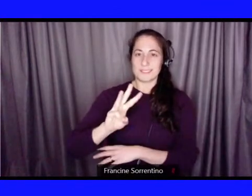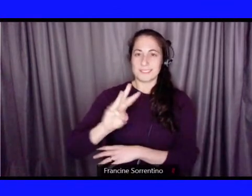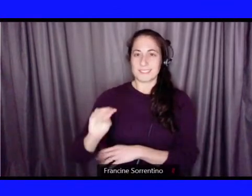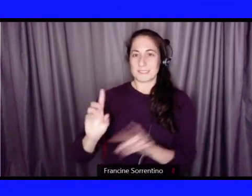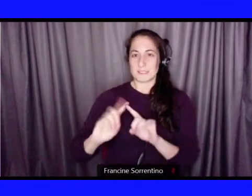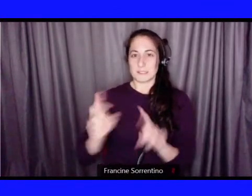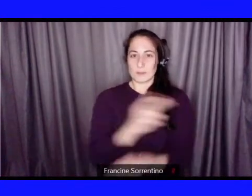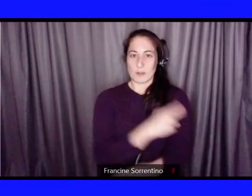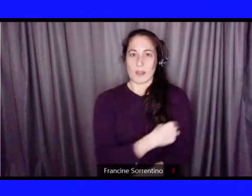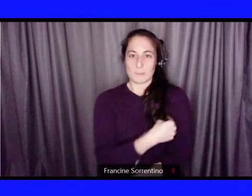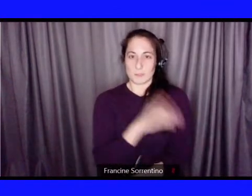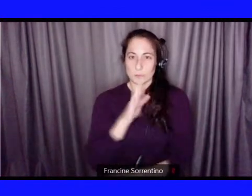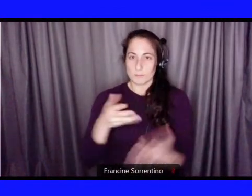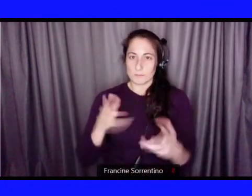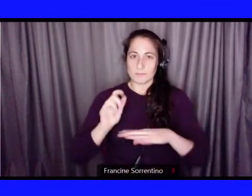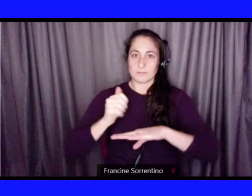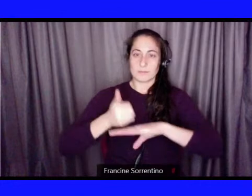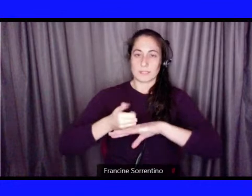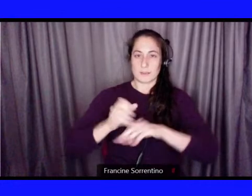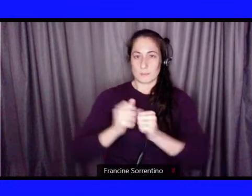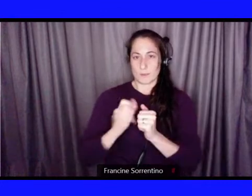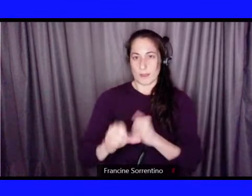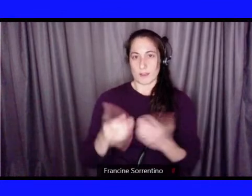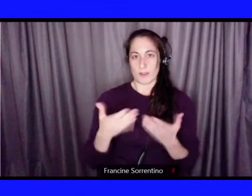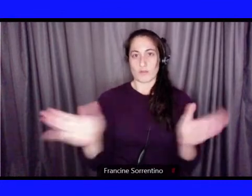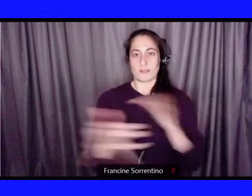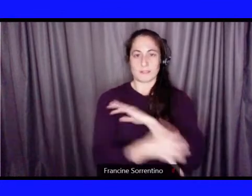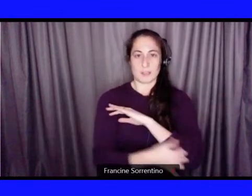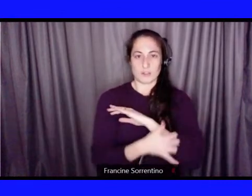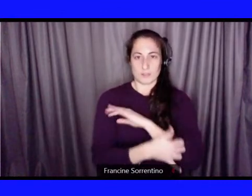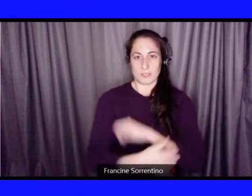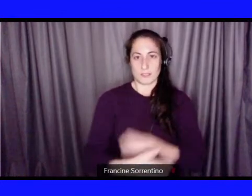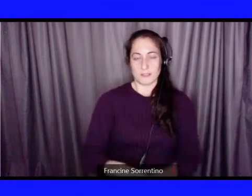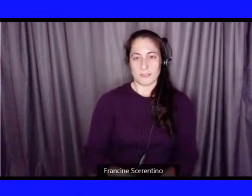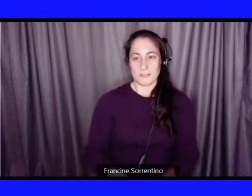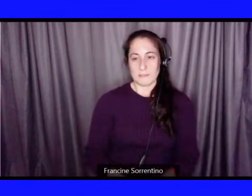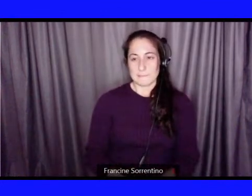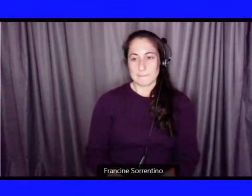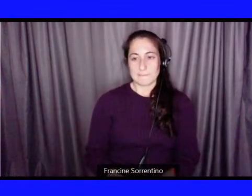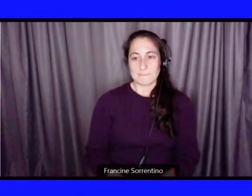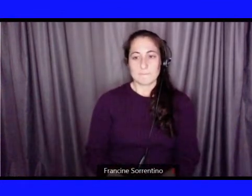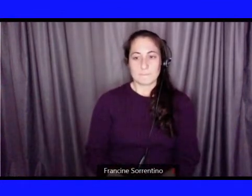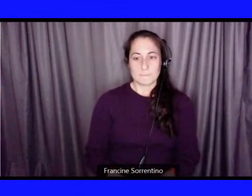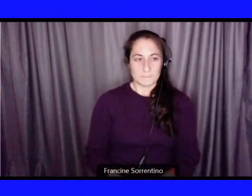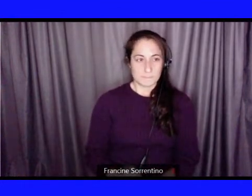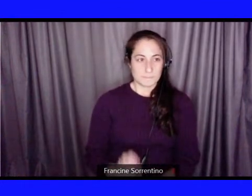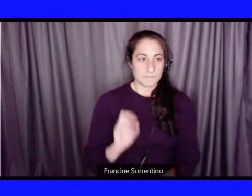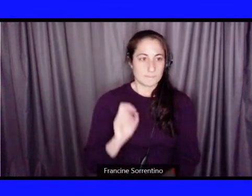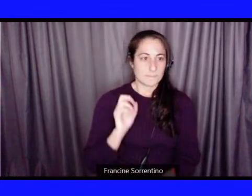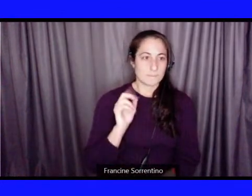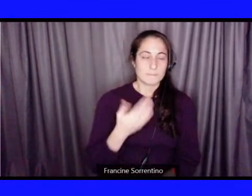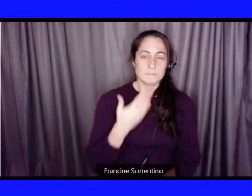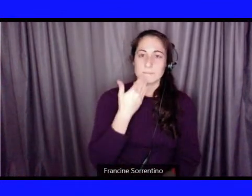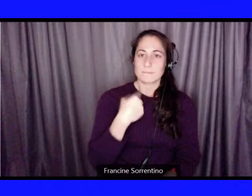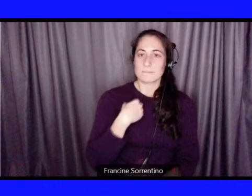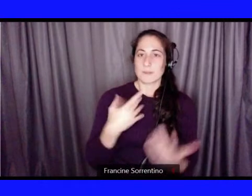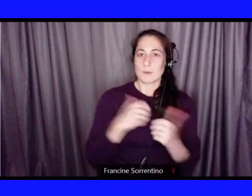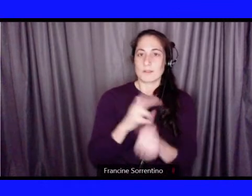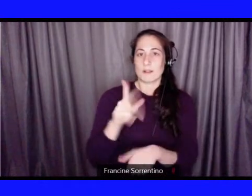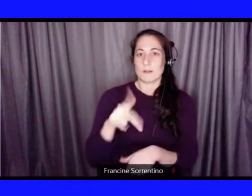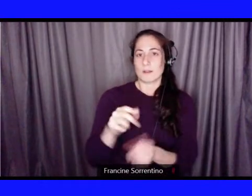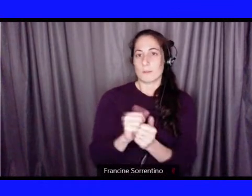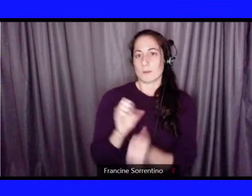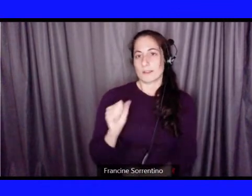With that, I don't have any other questions, but I know that, is there anyone that has any other comments